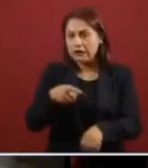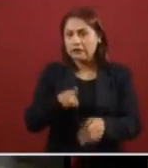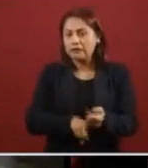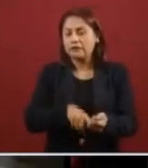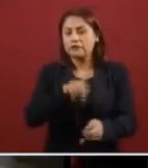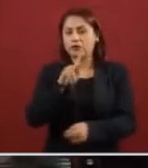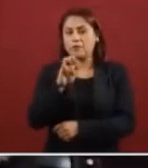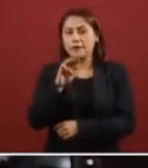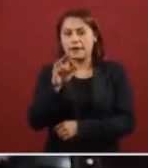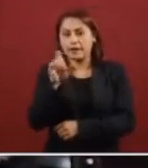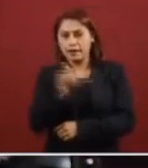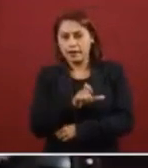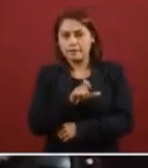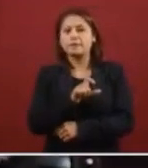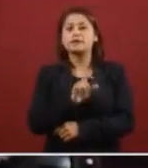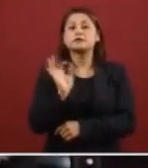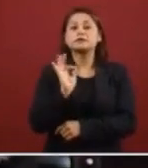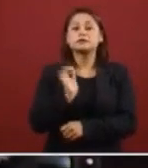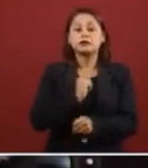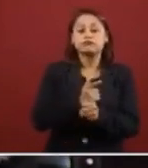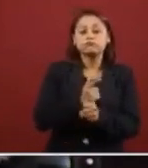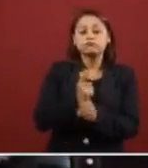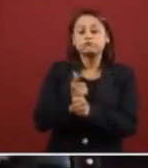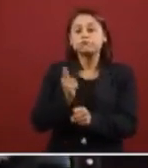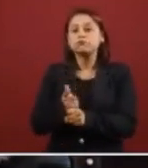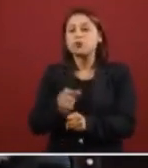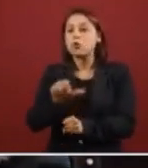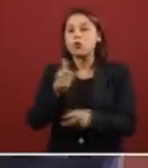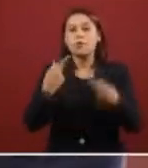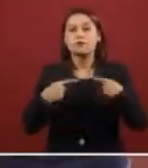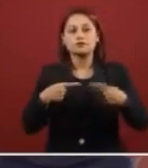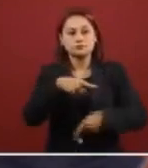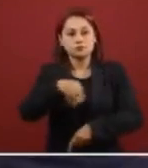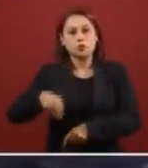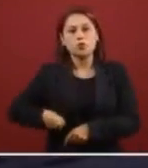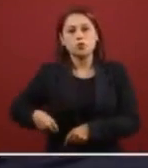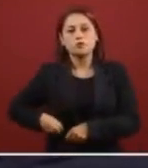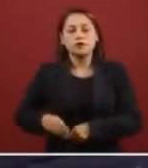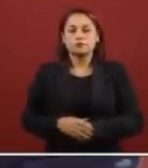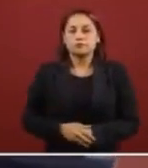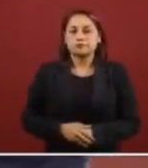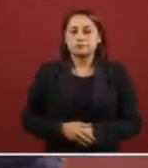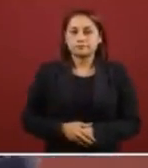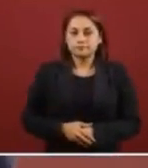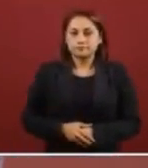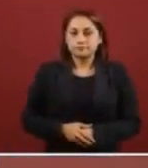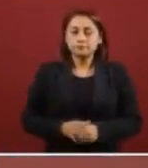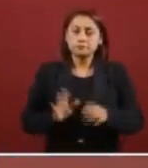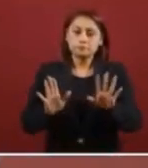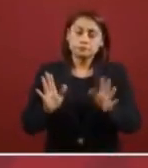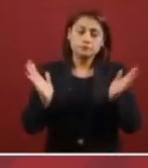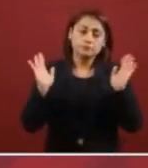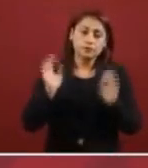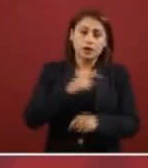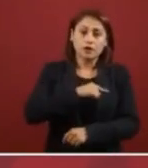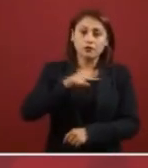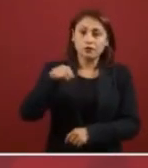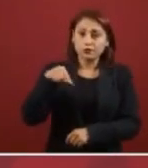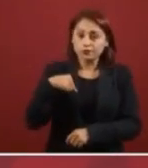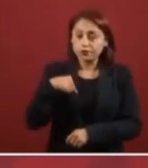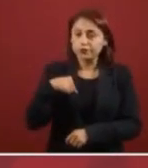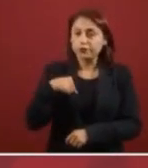Pemex, like to find out who else was responsible in this case. Yes, we are